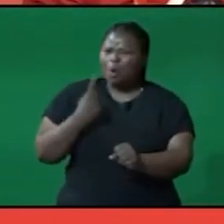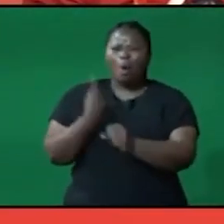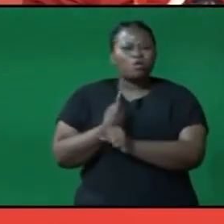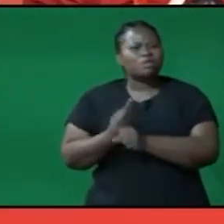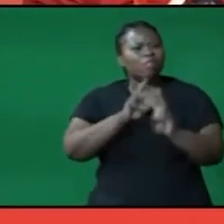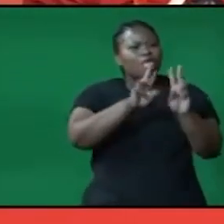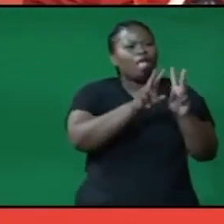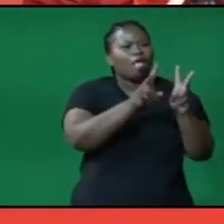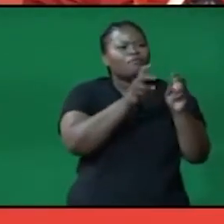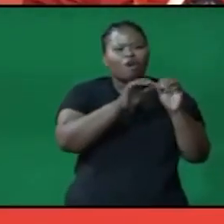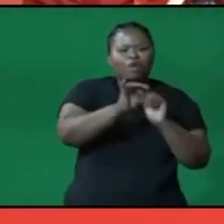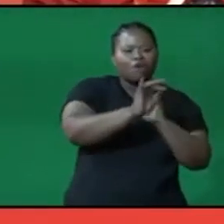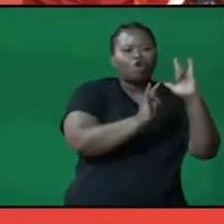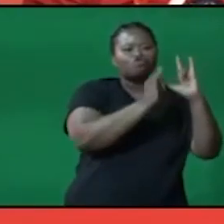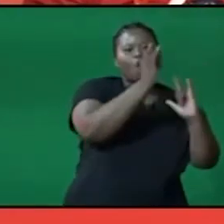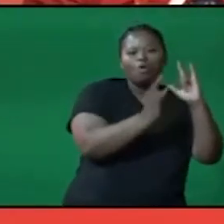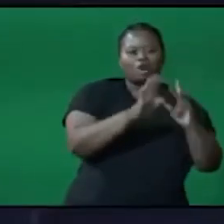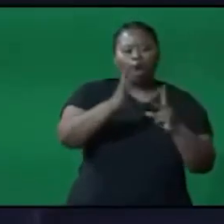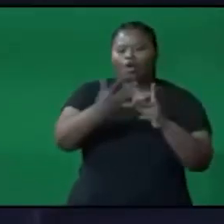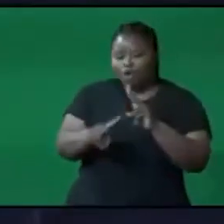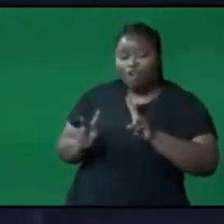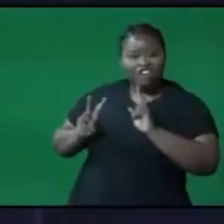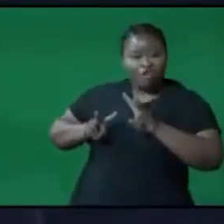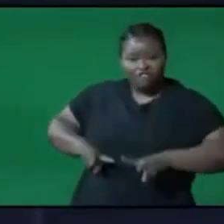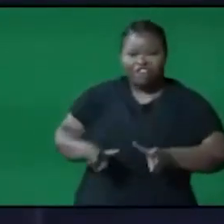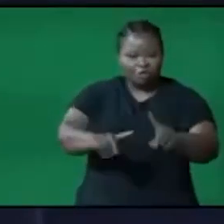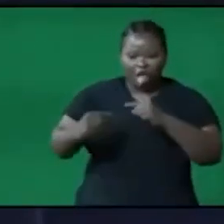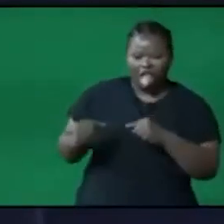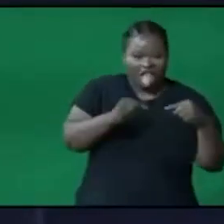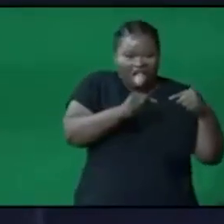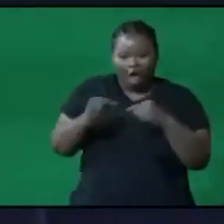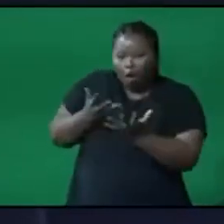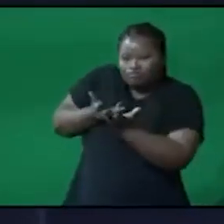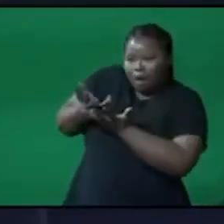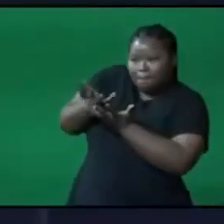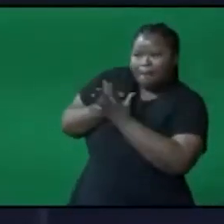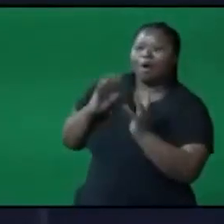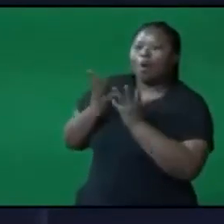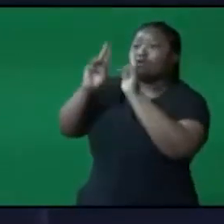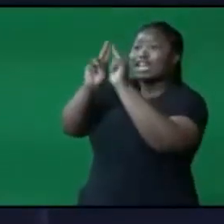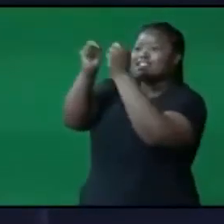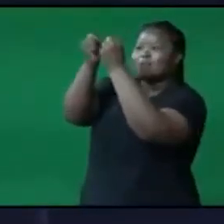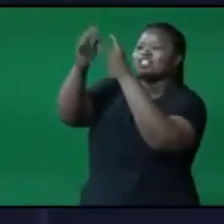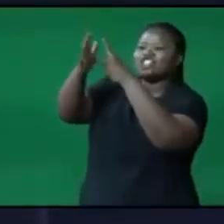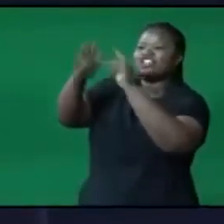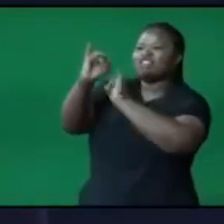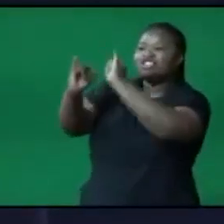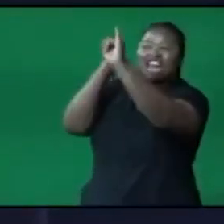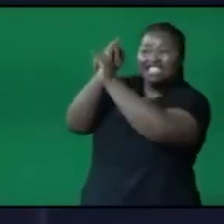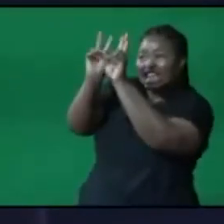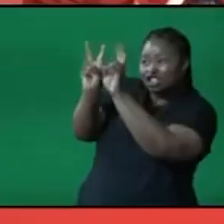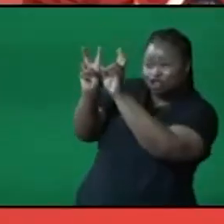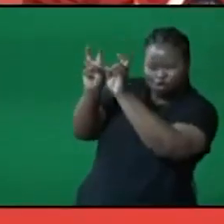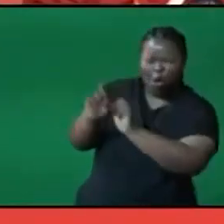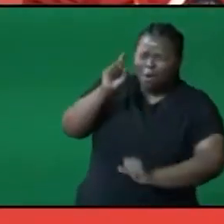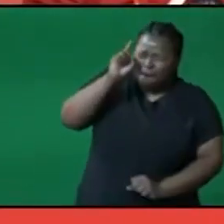reference your township or your village when we debate and engage on national and international affairs. You must have